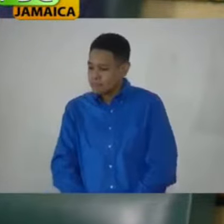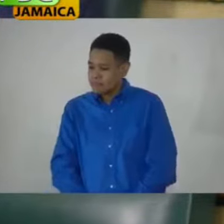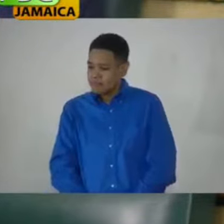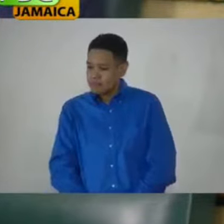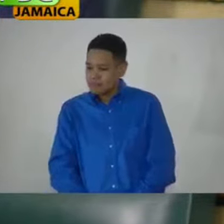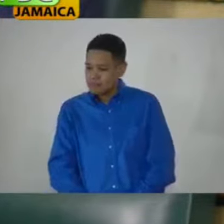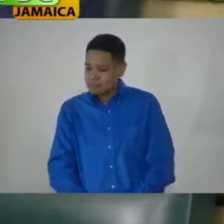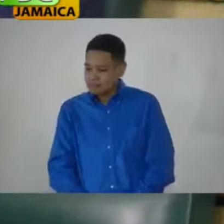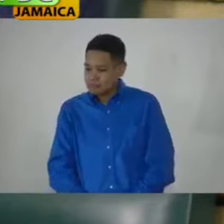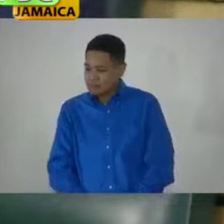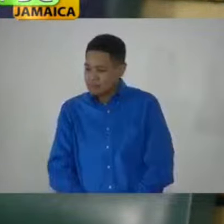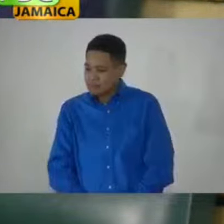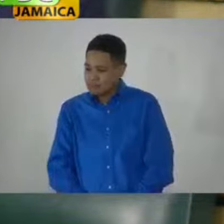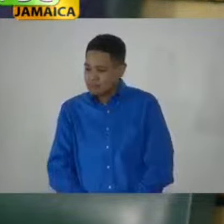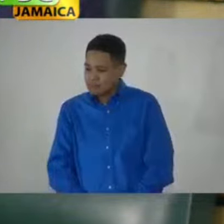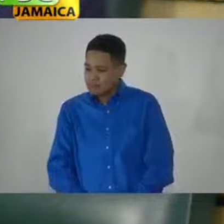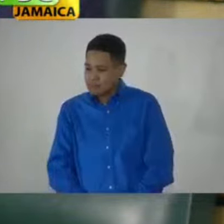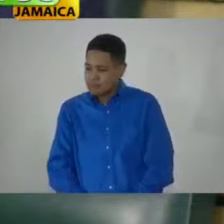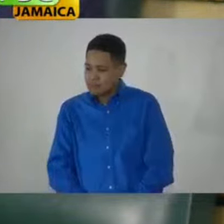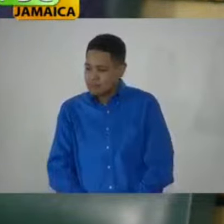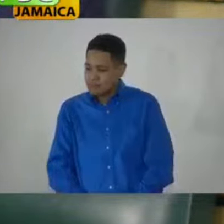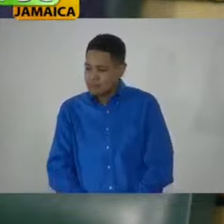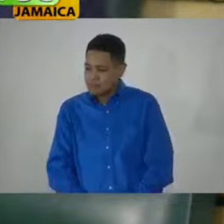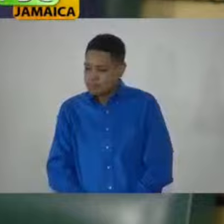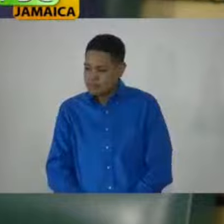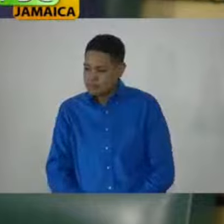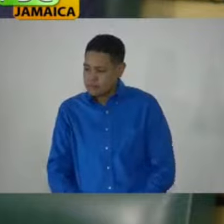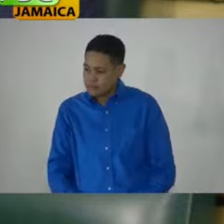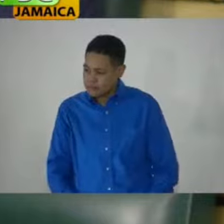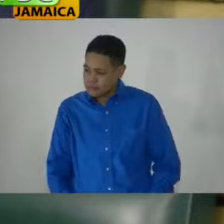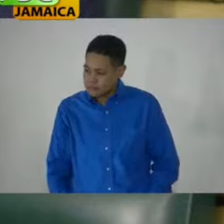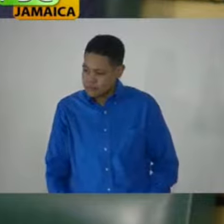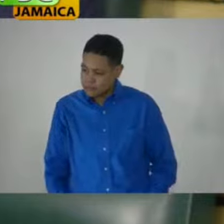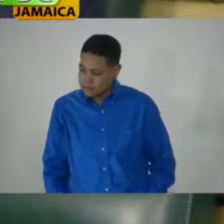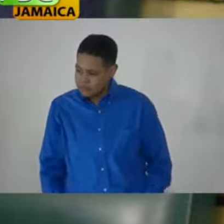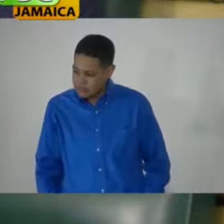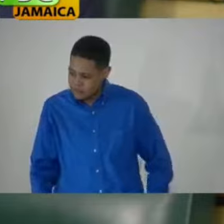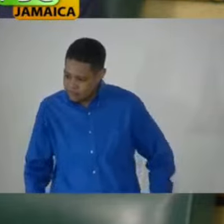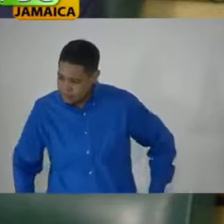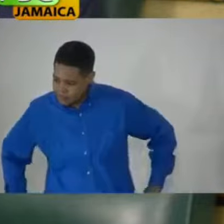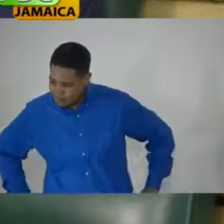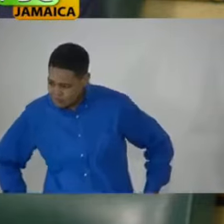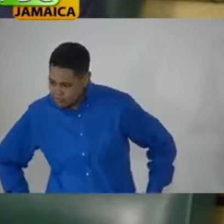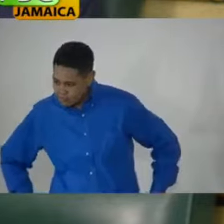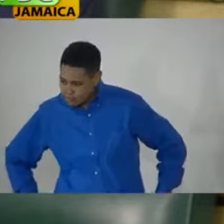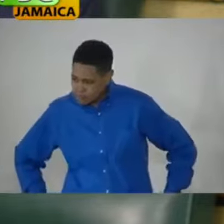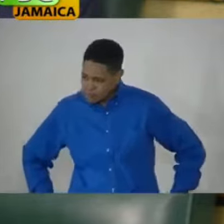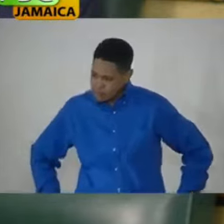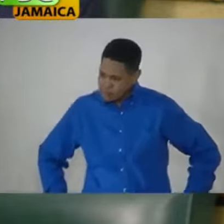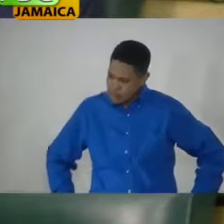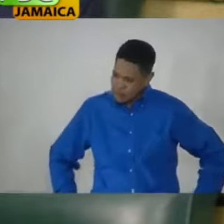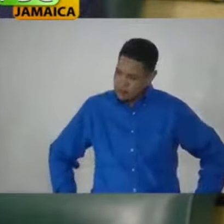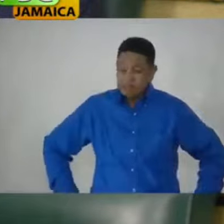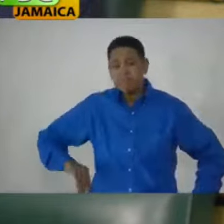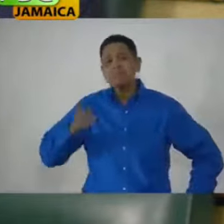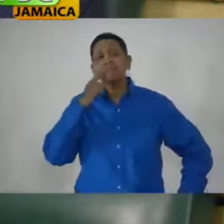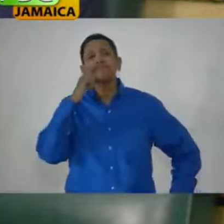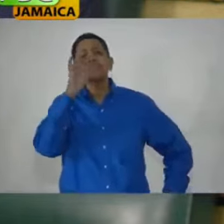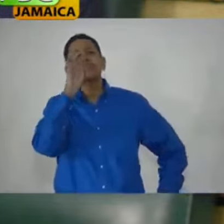Speaker, let's start out with the 77 billion of revenues. He said he could find that. All